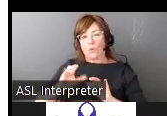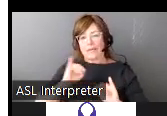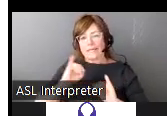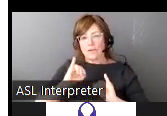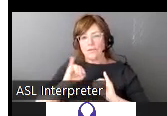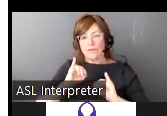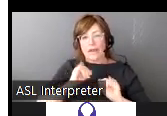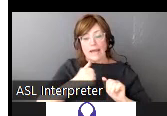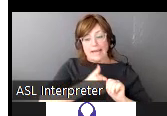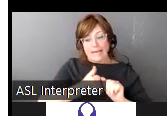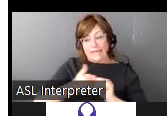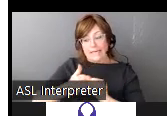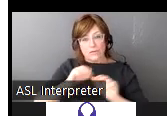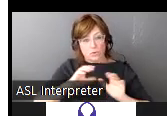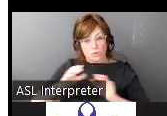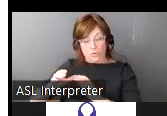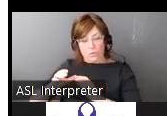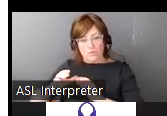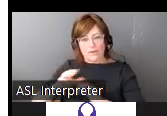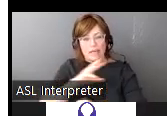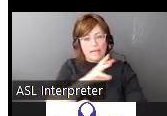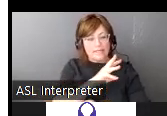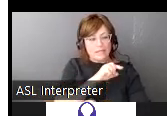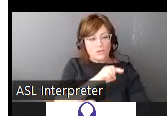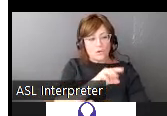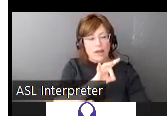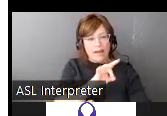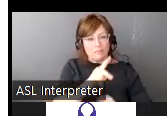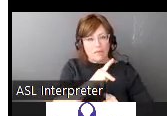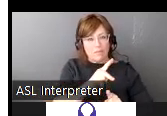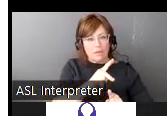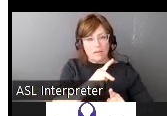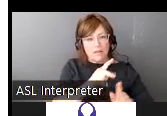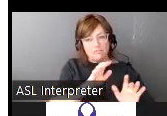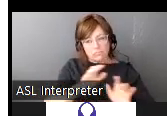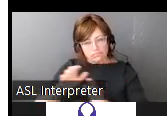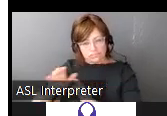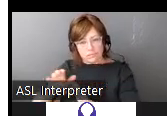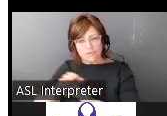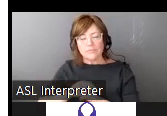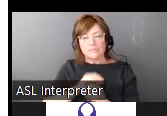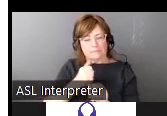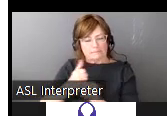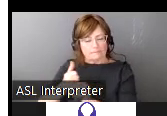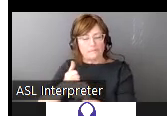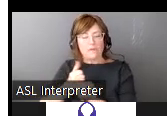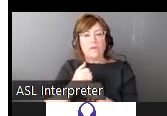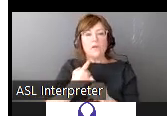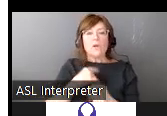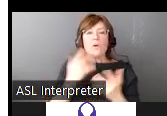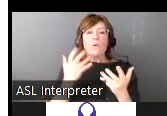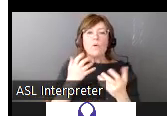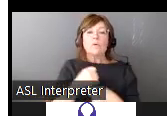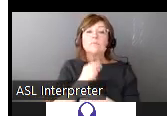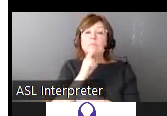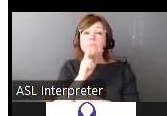Each group consisted of 6 to 8 participants. So in order to make sure that participants felt comfortable